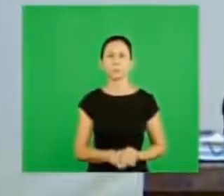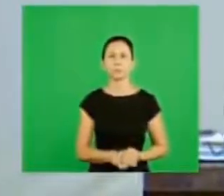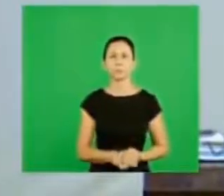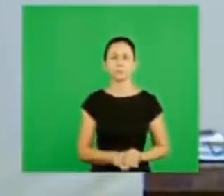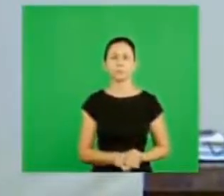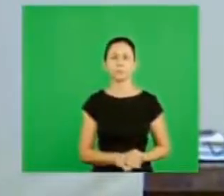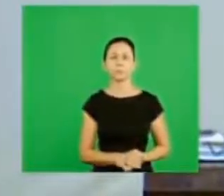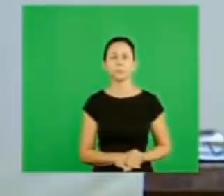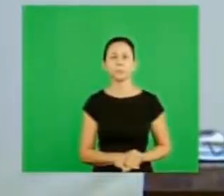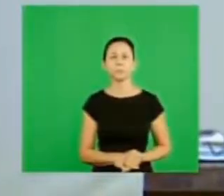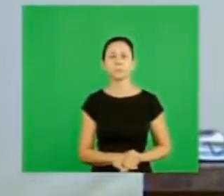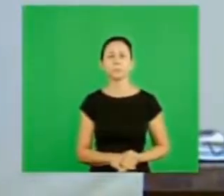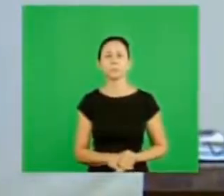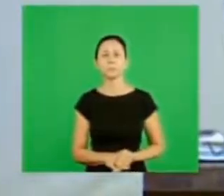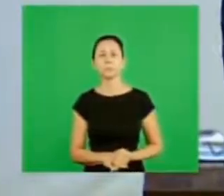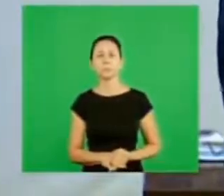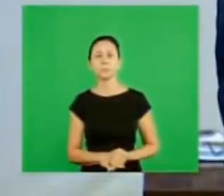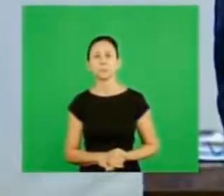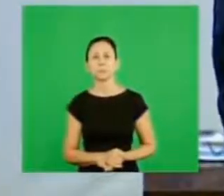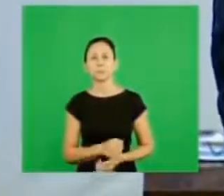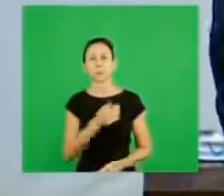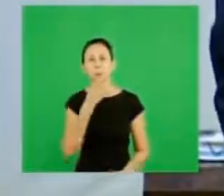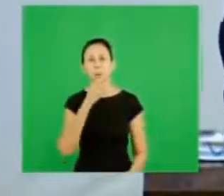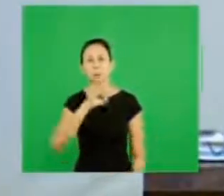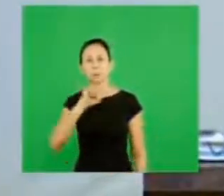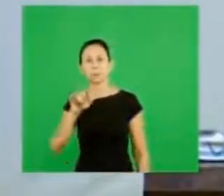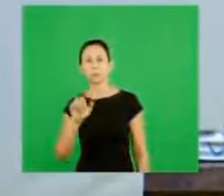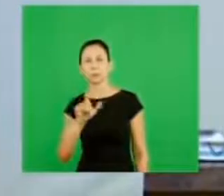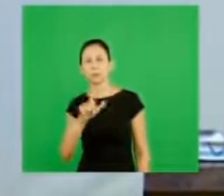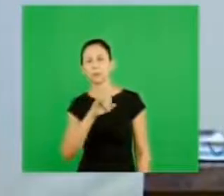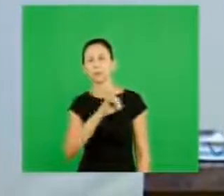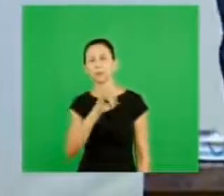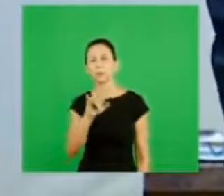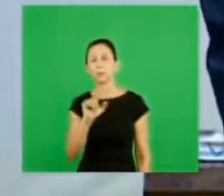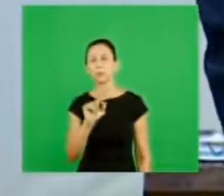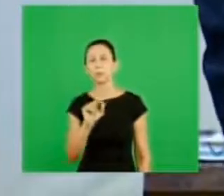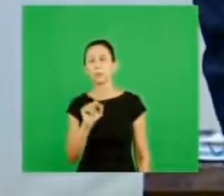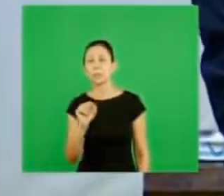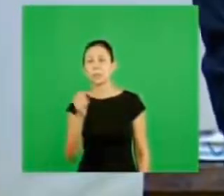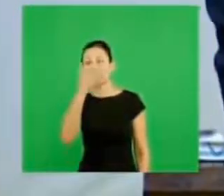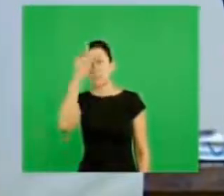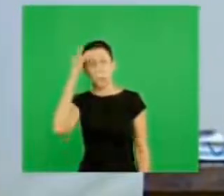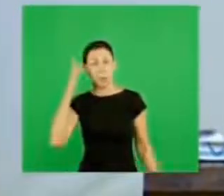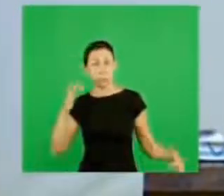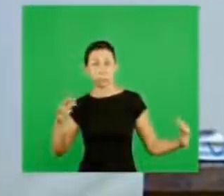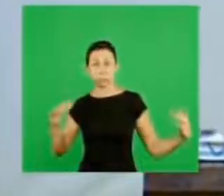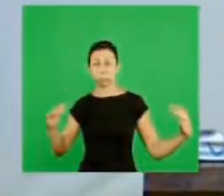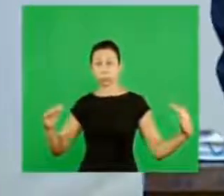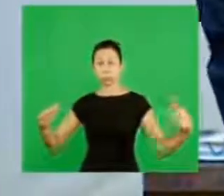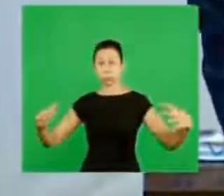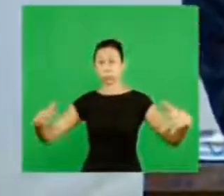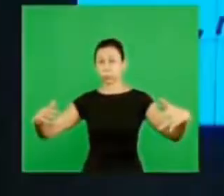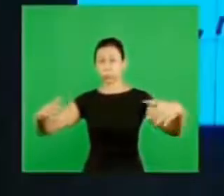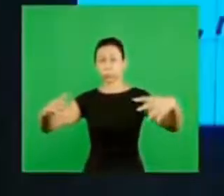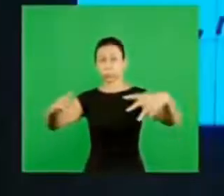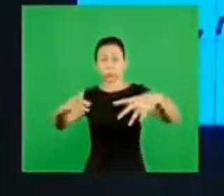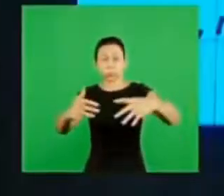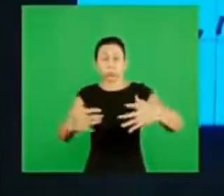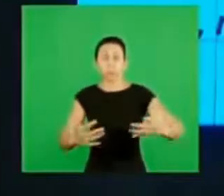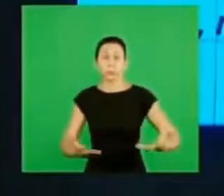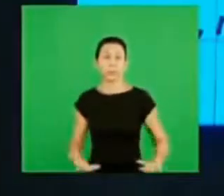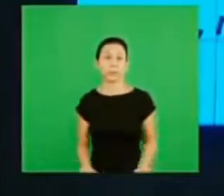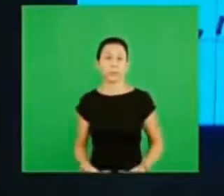has a special program on you know, the ecosystem and things, and it's marvelous. But what did the prophet